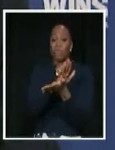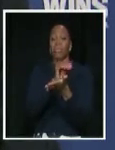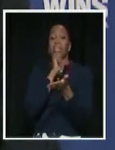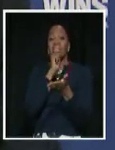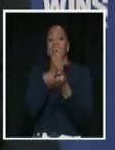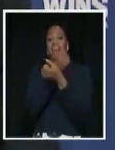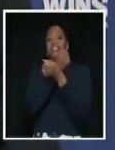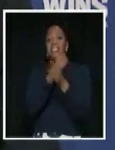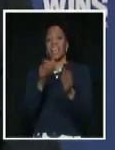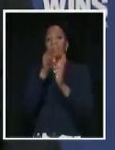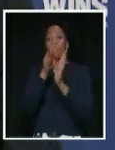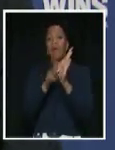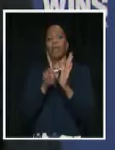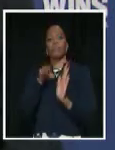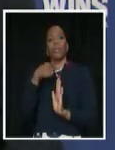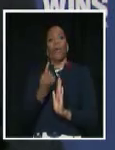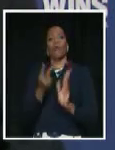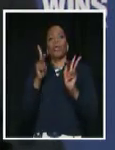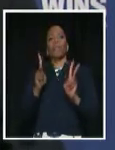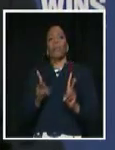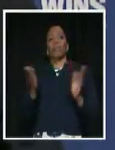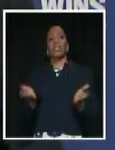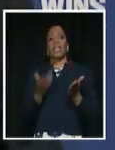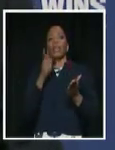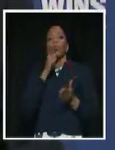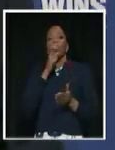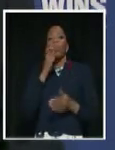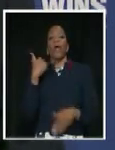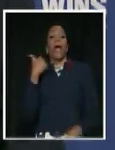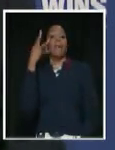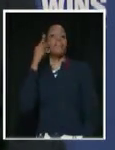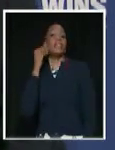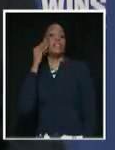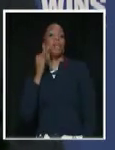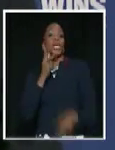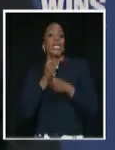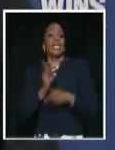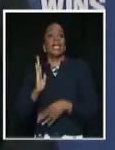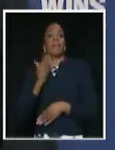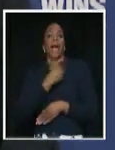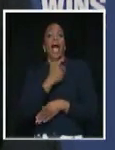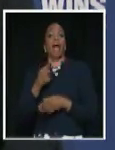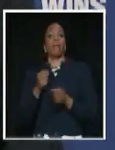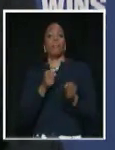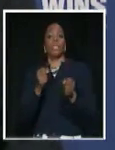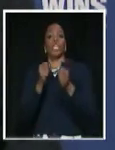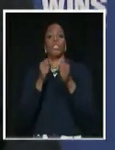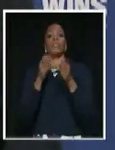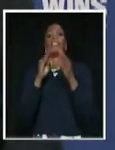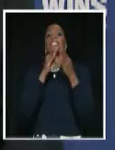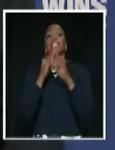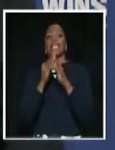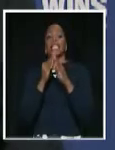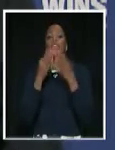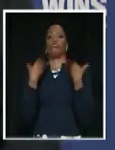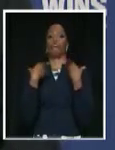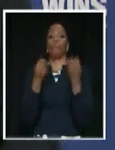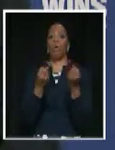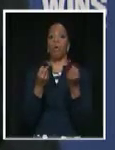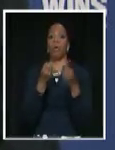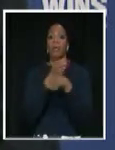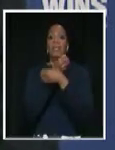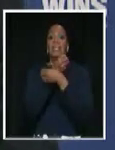only person who has up on here that has the experience to keep our city strong and safe and